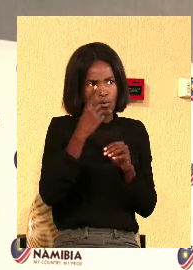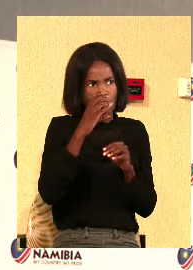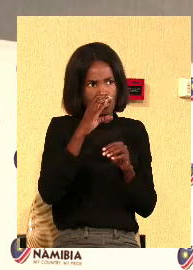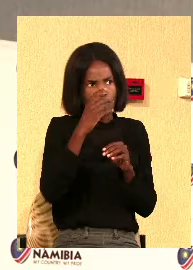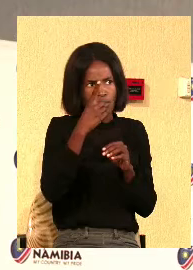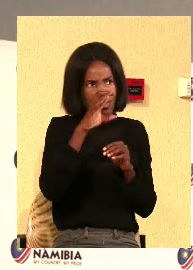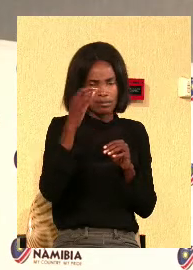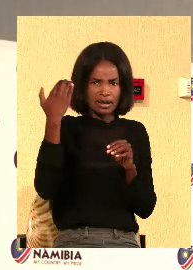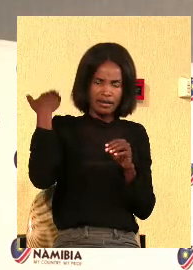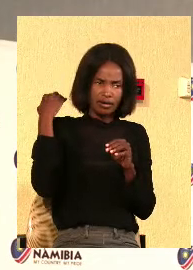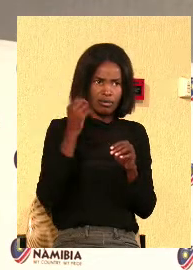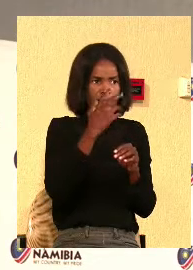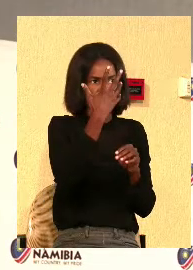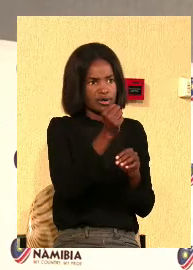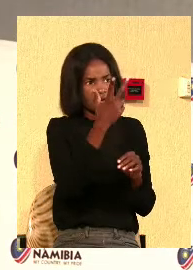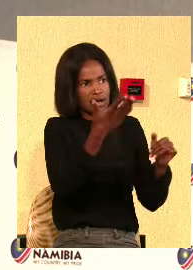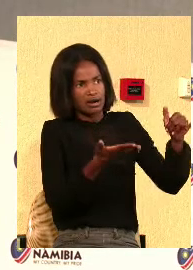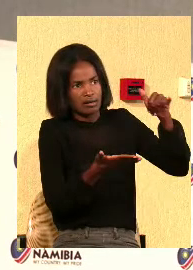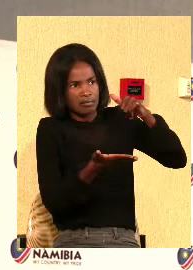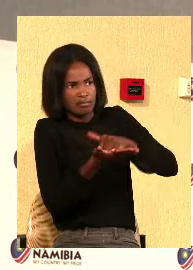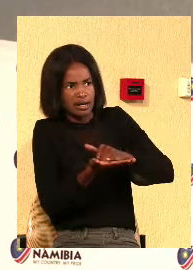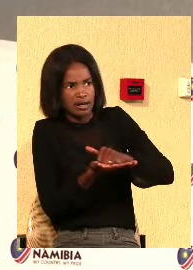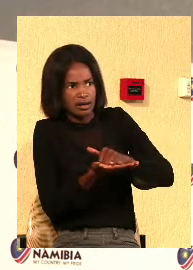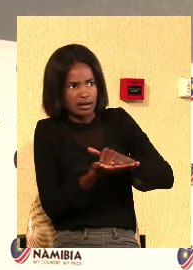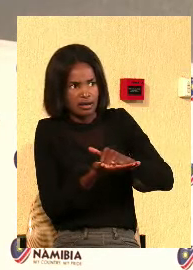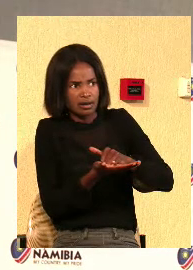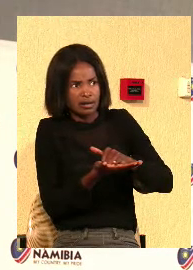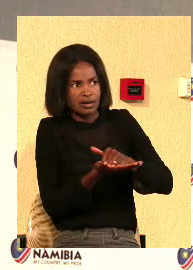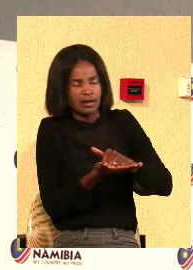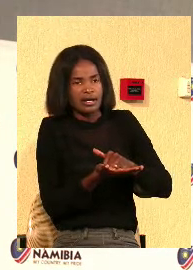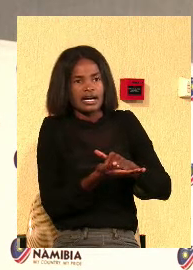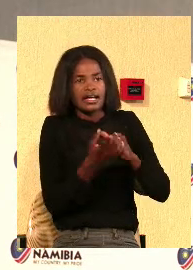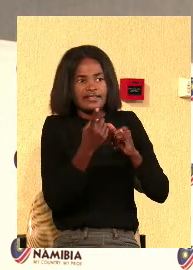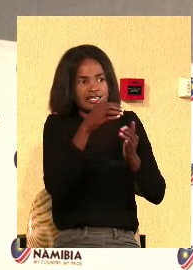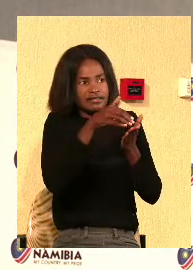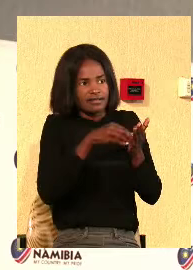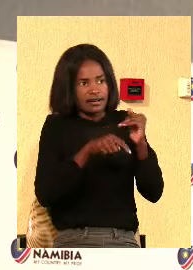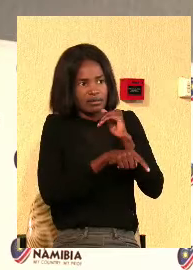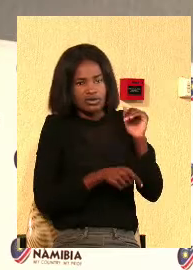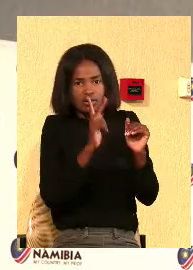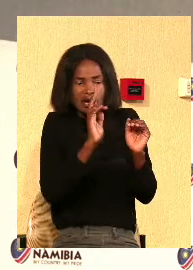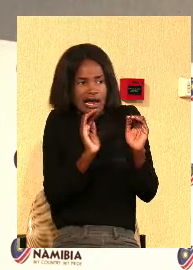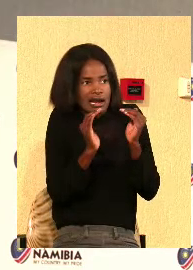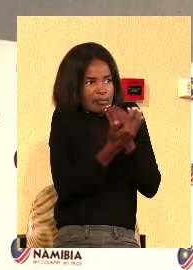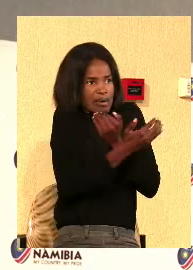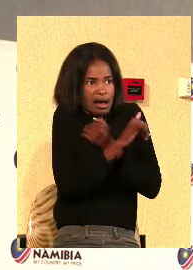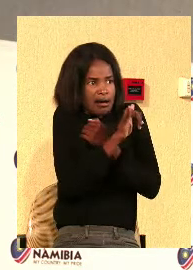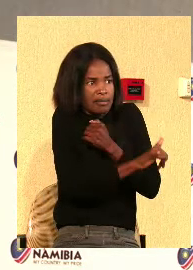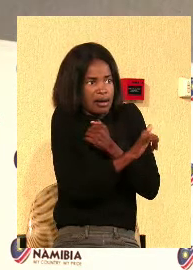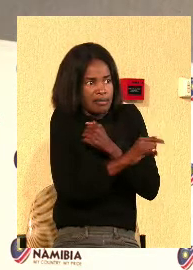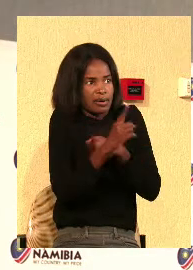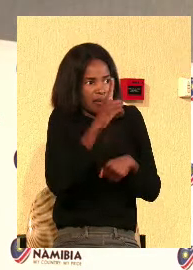assess the situation, Dr. Haufiku, and you let them go without basically asking them to quarantine or without ordering any form